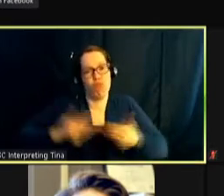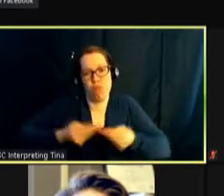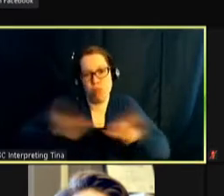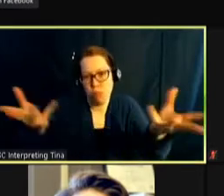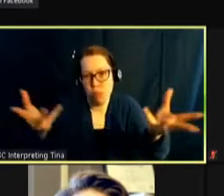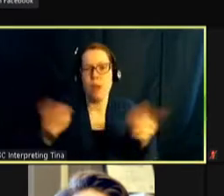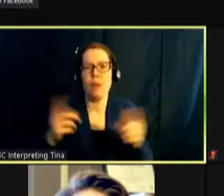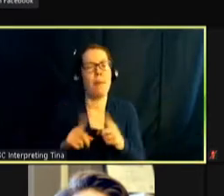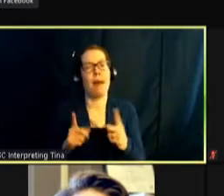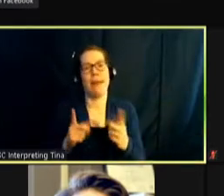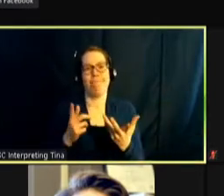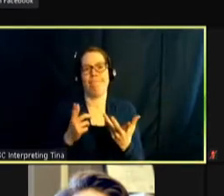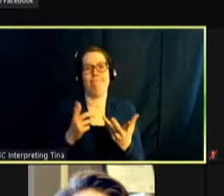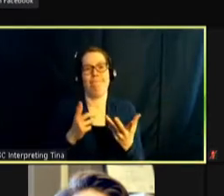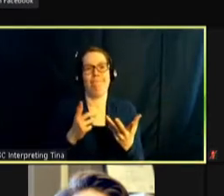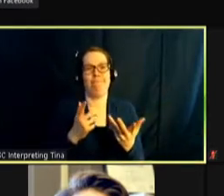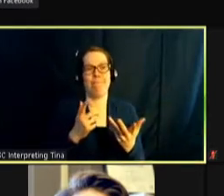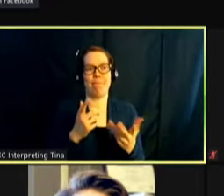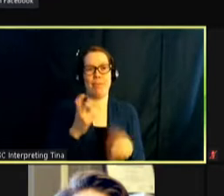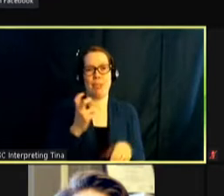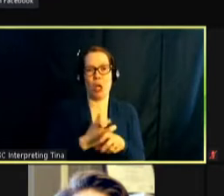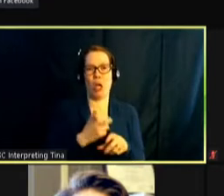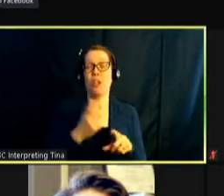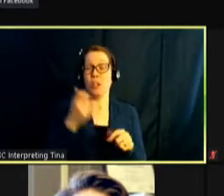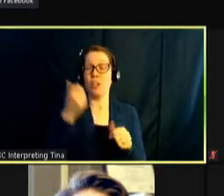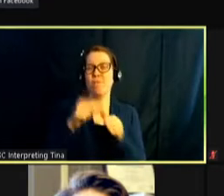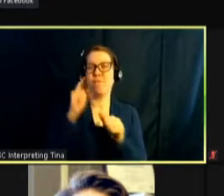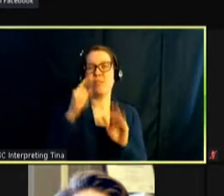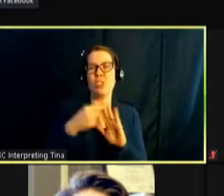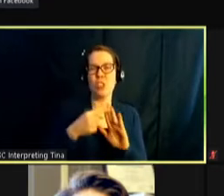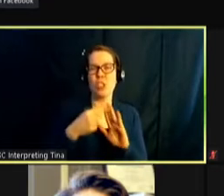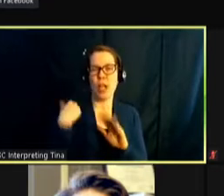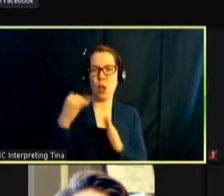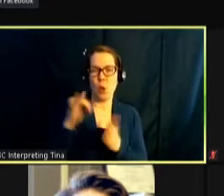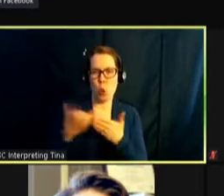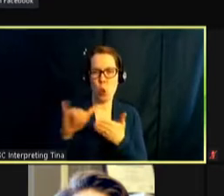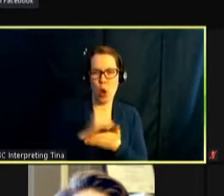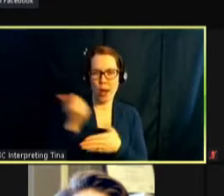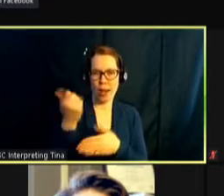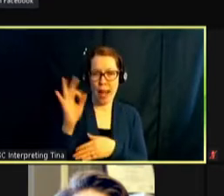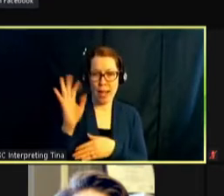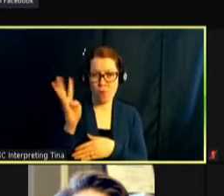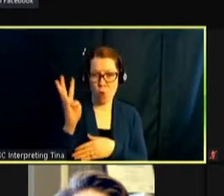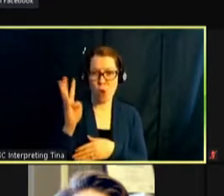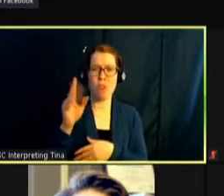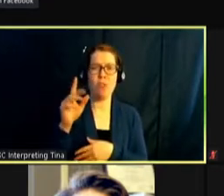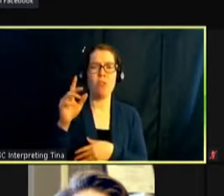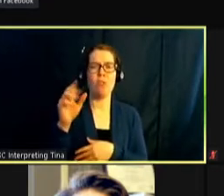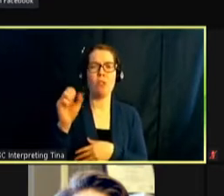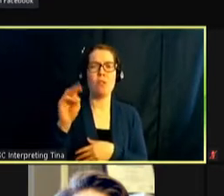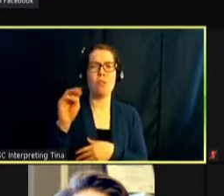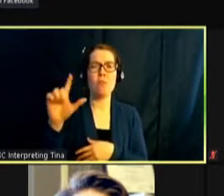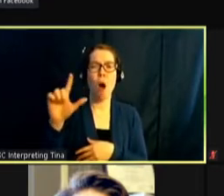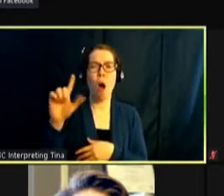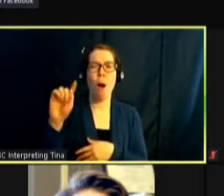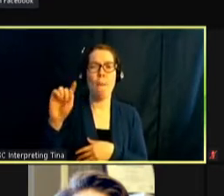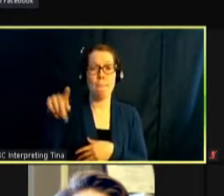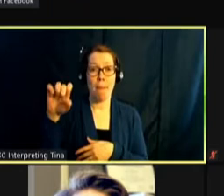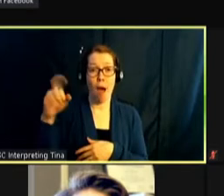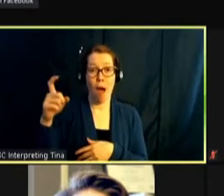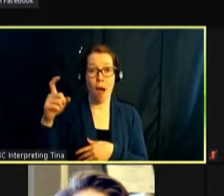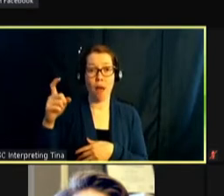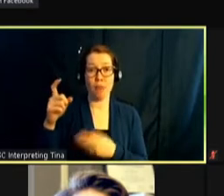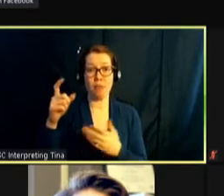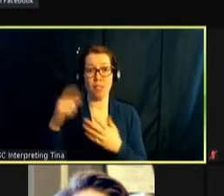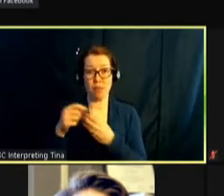note, there was a smallpox outbreak in New York in the 40s. They had to do 600 inoculations for smallpox in their people.